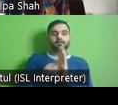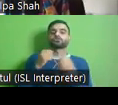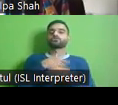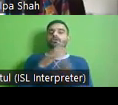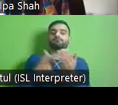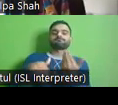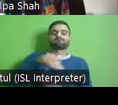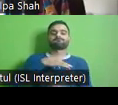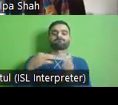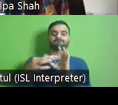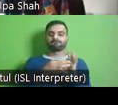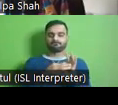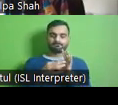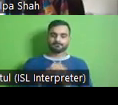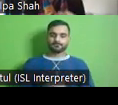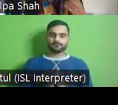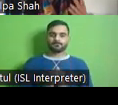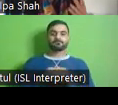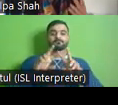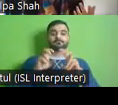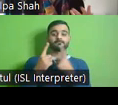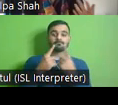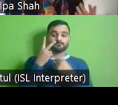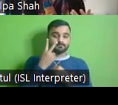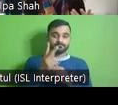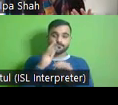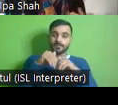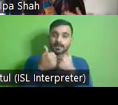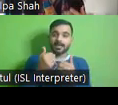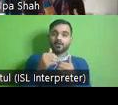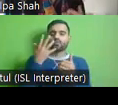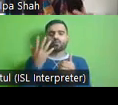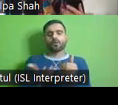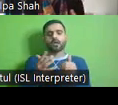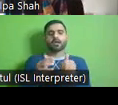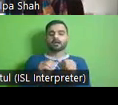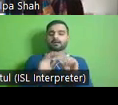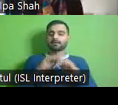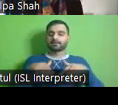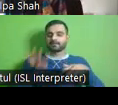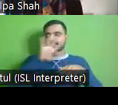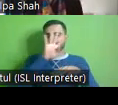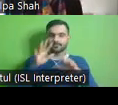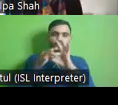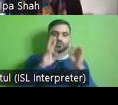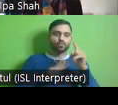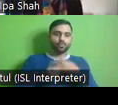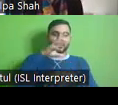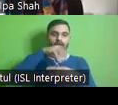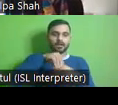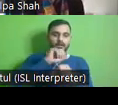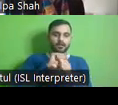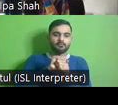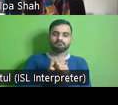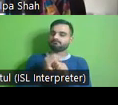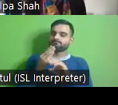relations. Then I'm going to look at how and why egalitarian values are able to